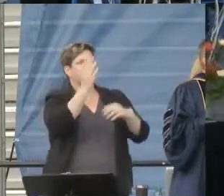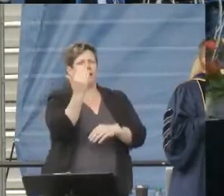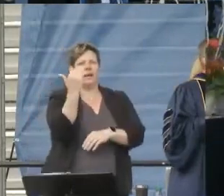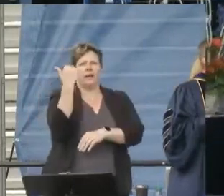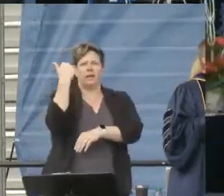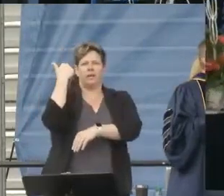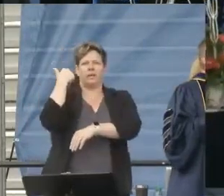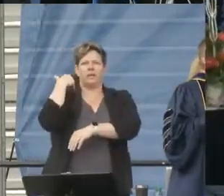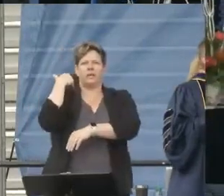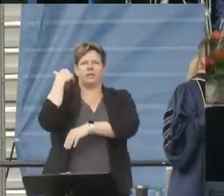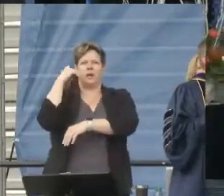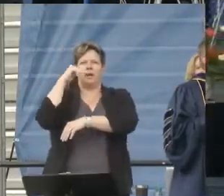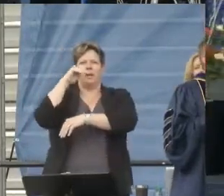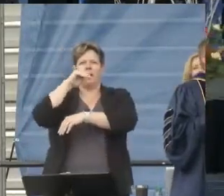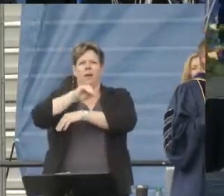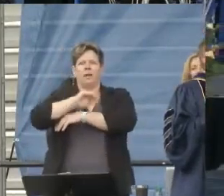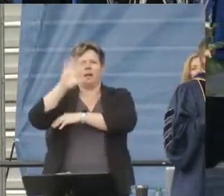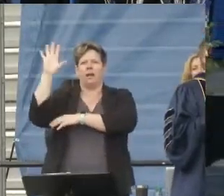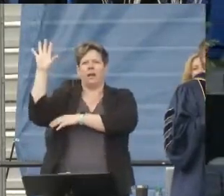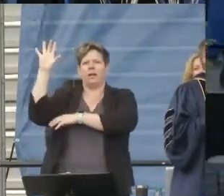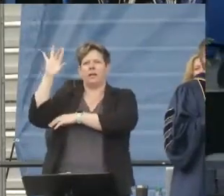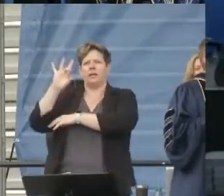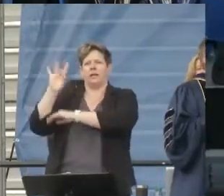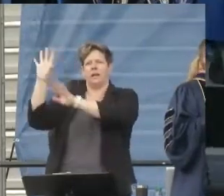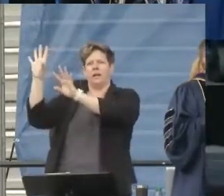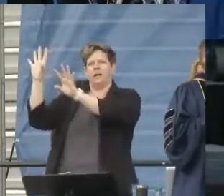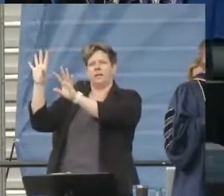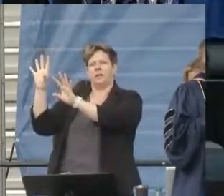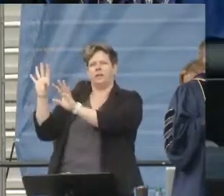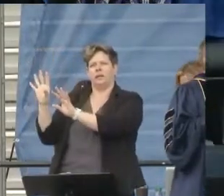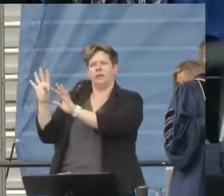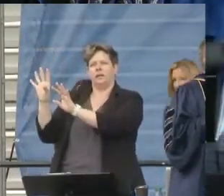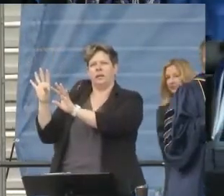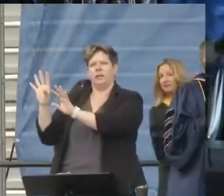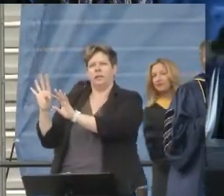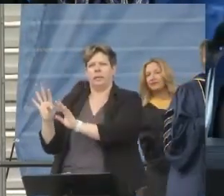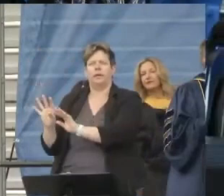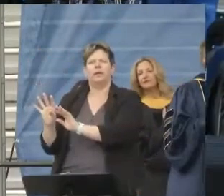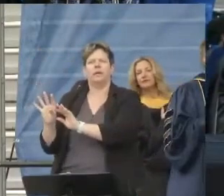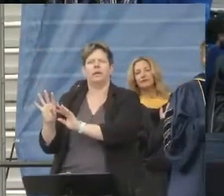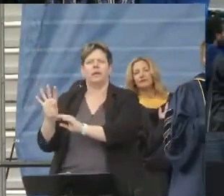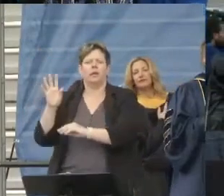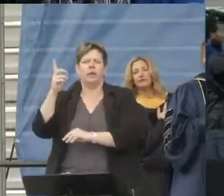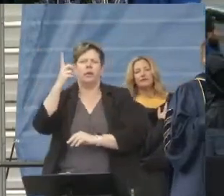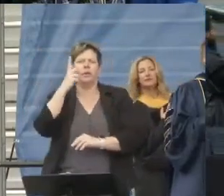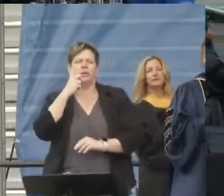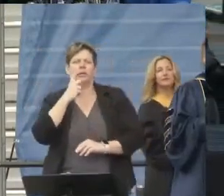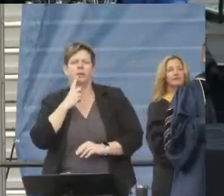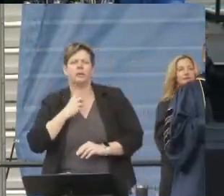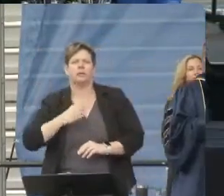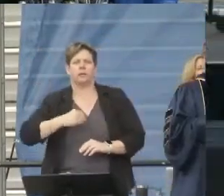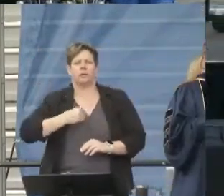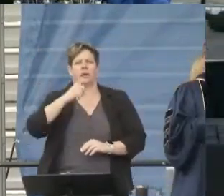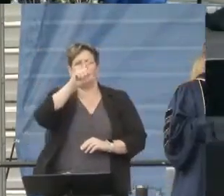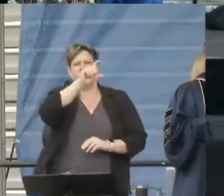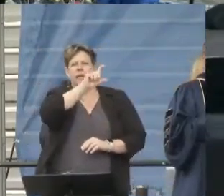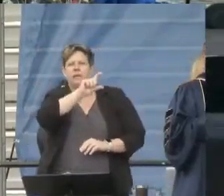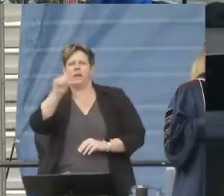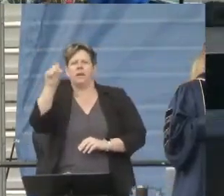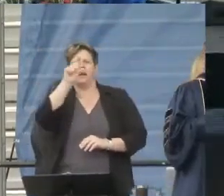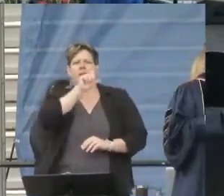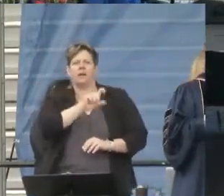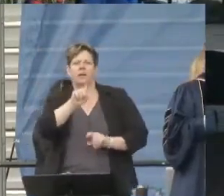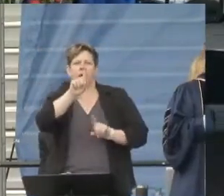hailed at the twilight's last gleaming, whose broad